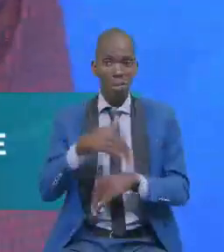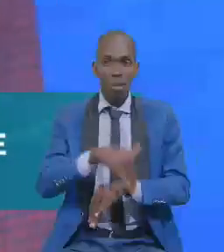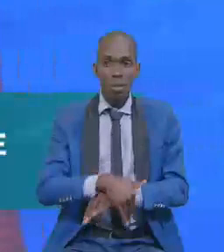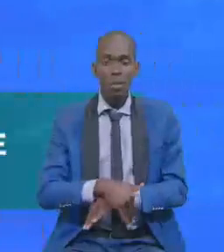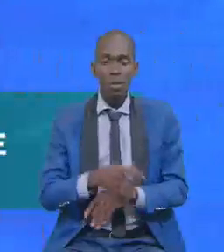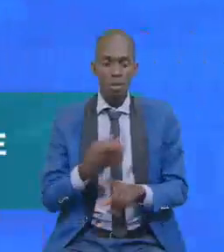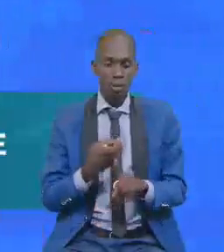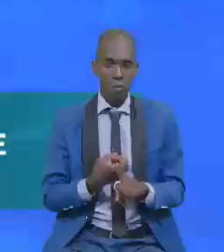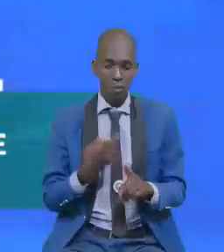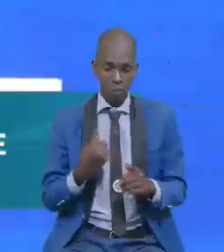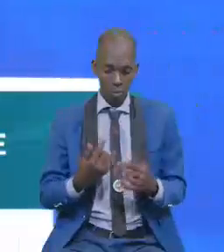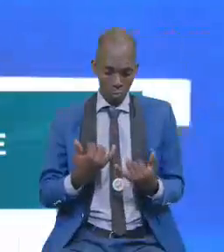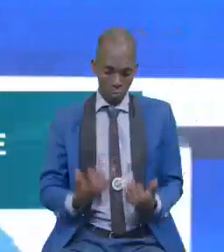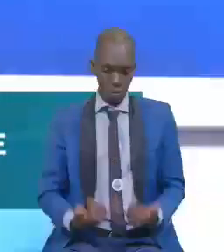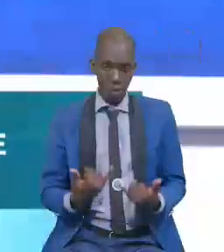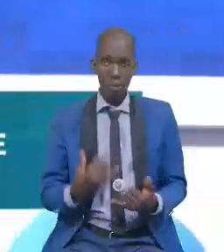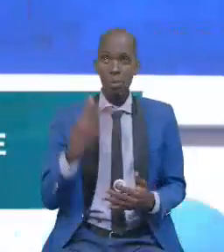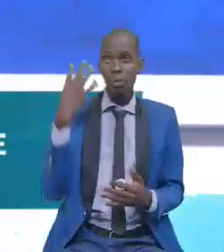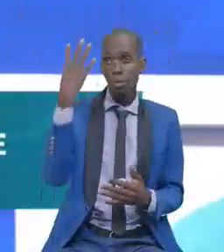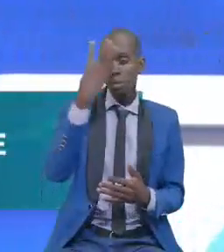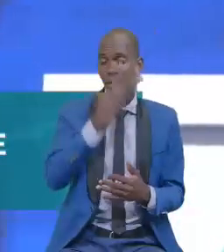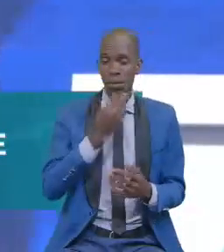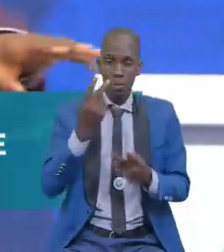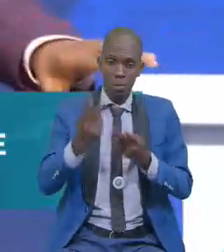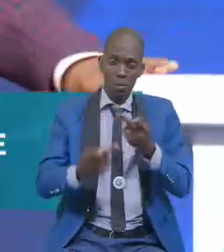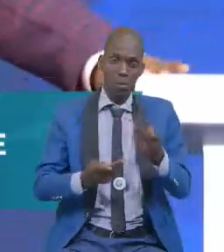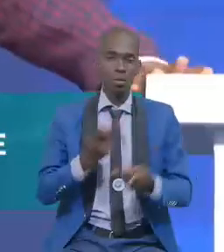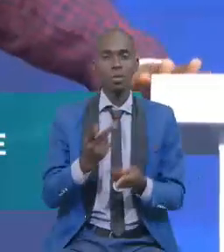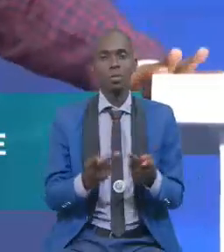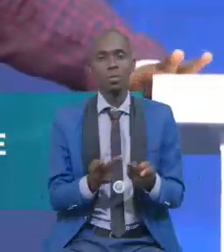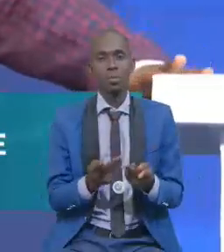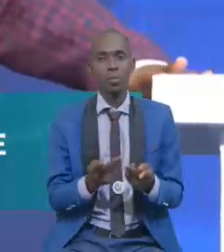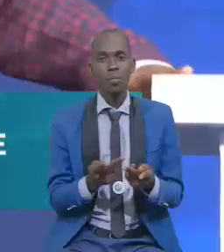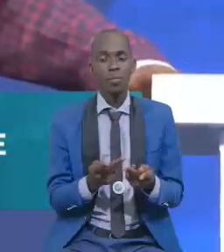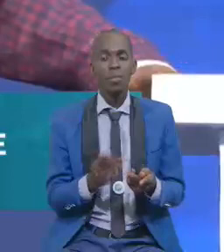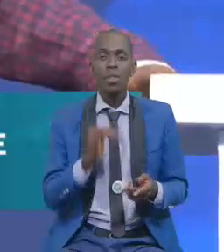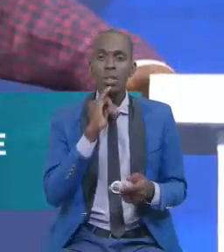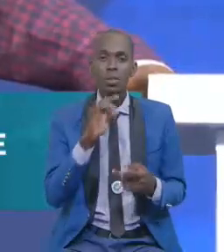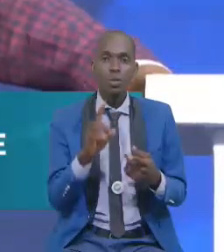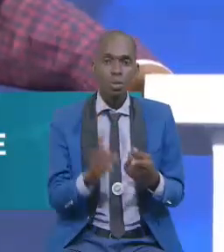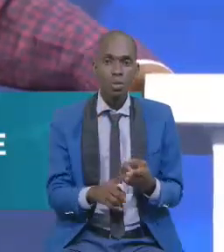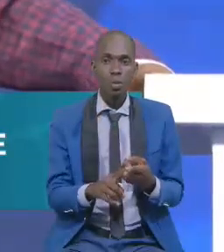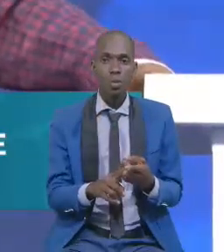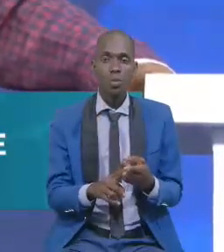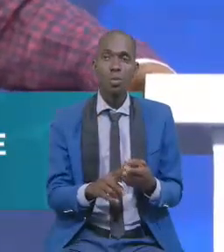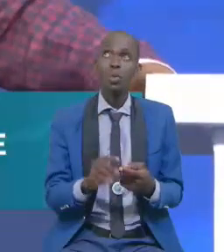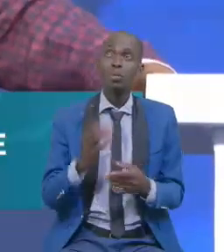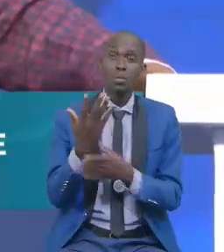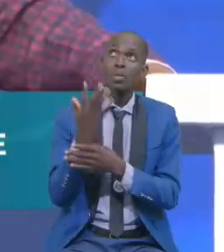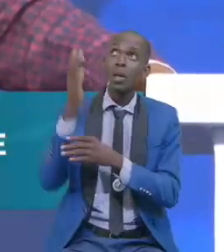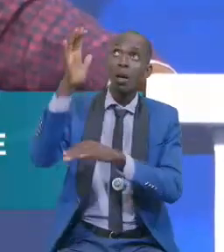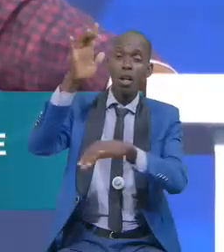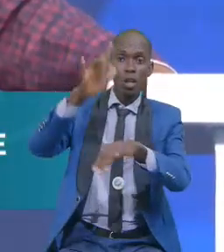present glorious visitation, is to lay his hands on you and